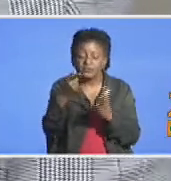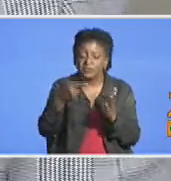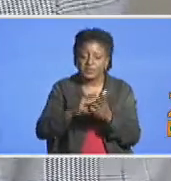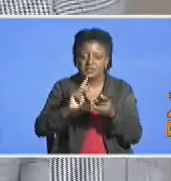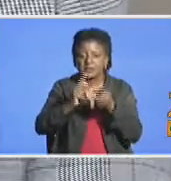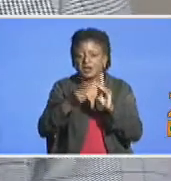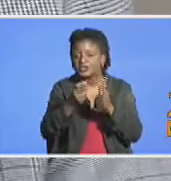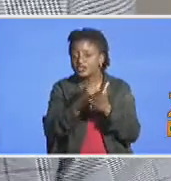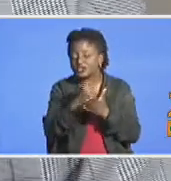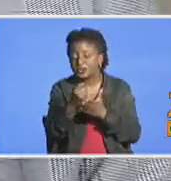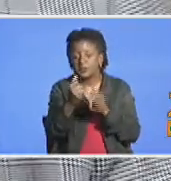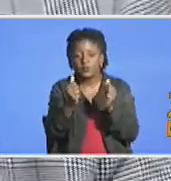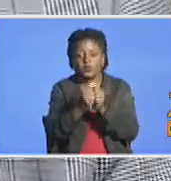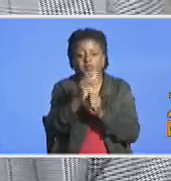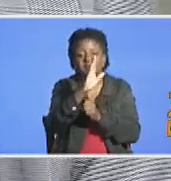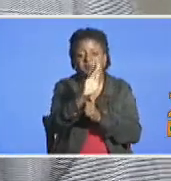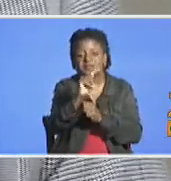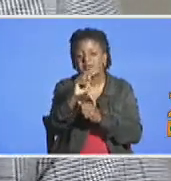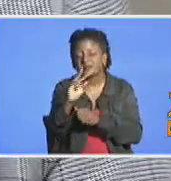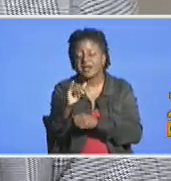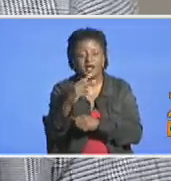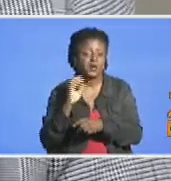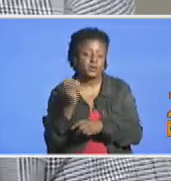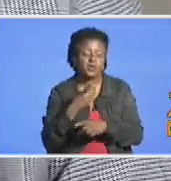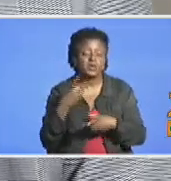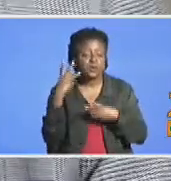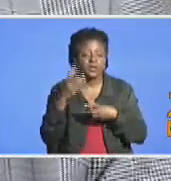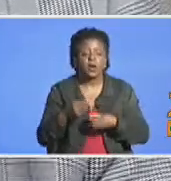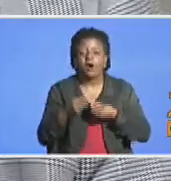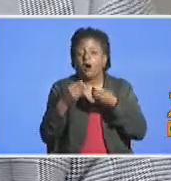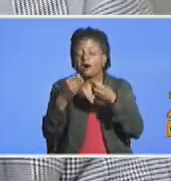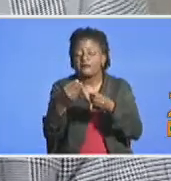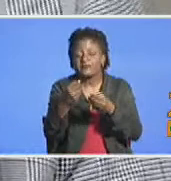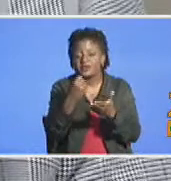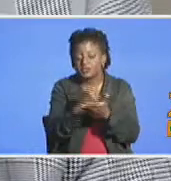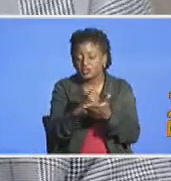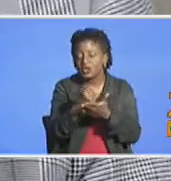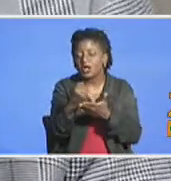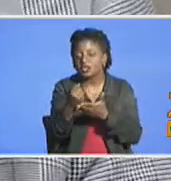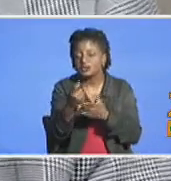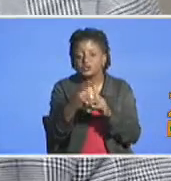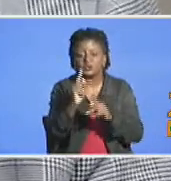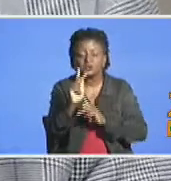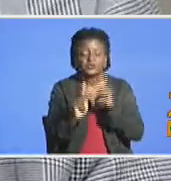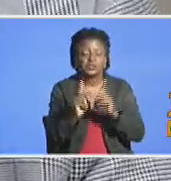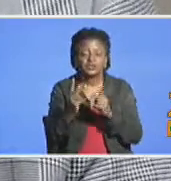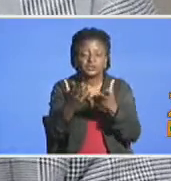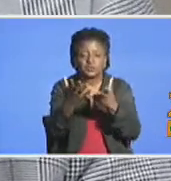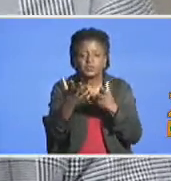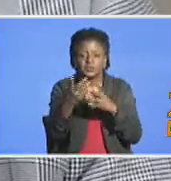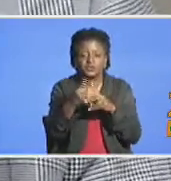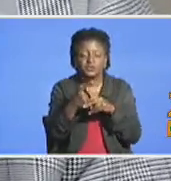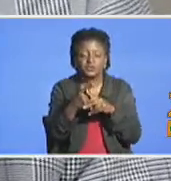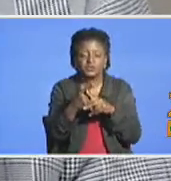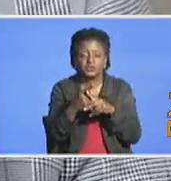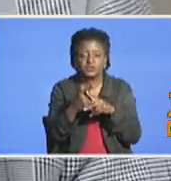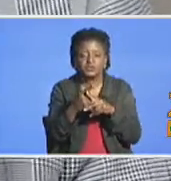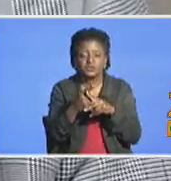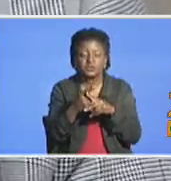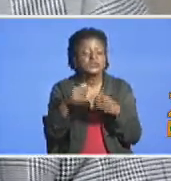with BTVI, will offer scholarships to persons wishing to pursue